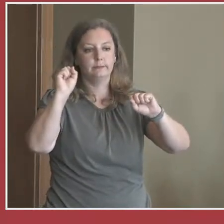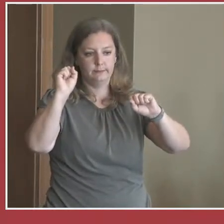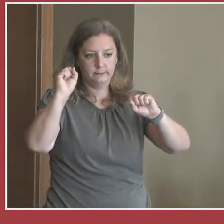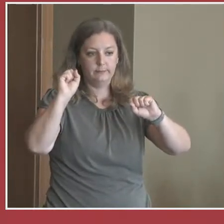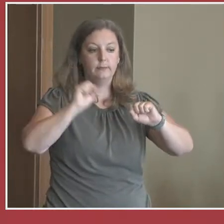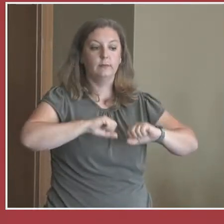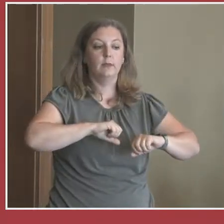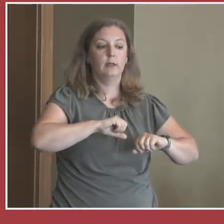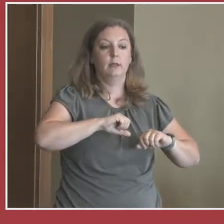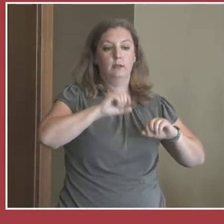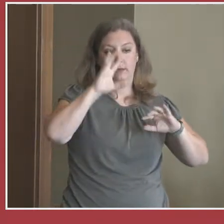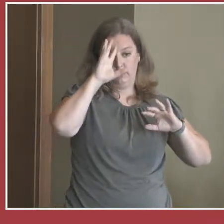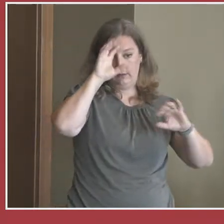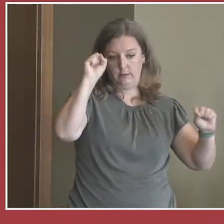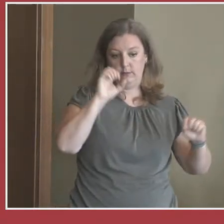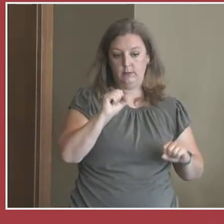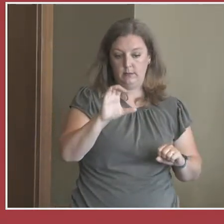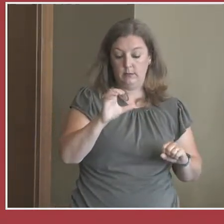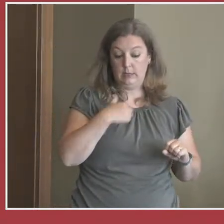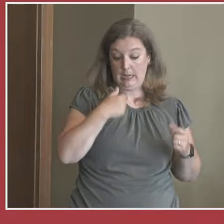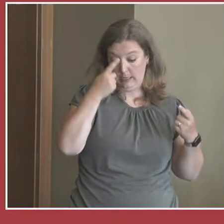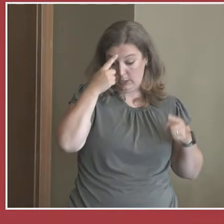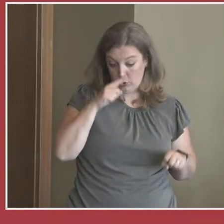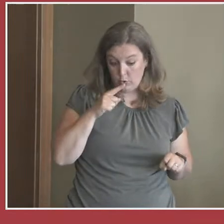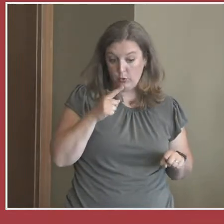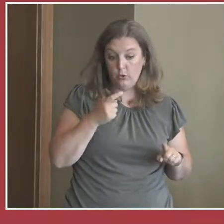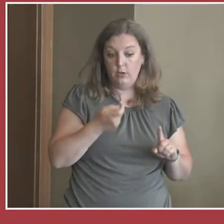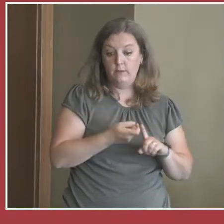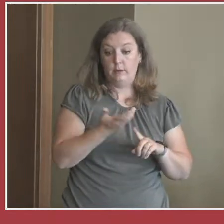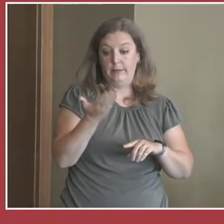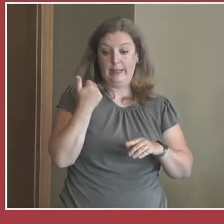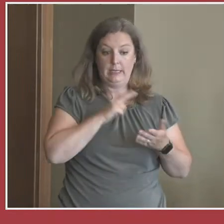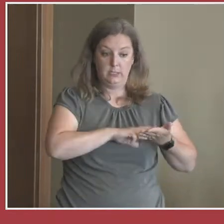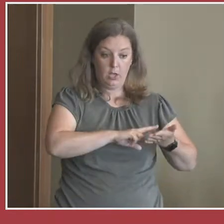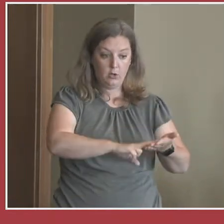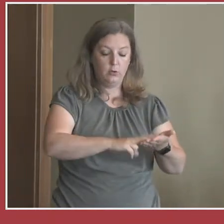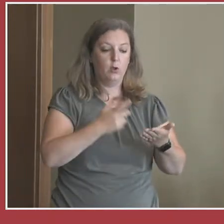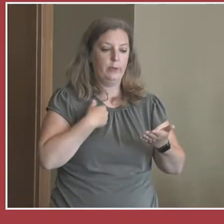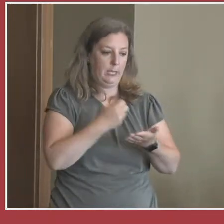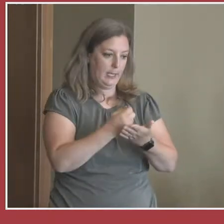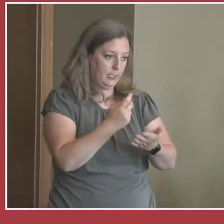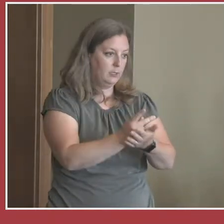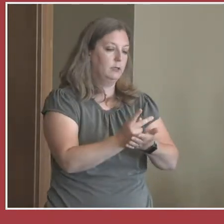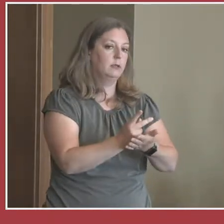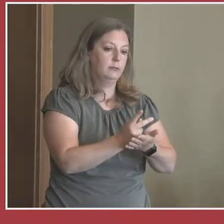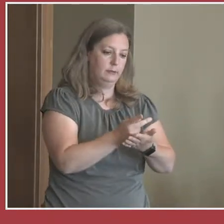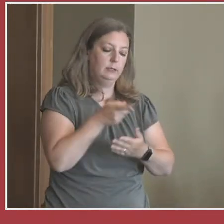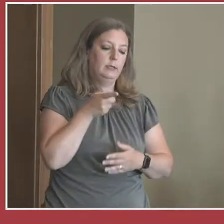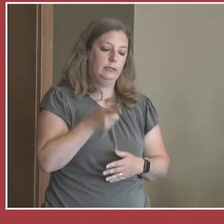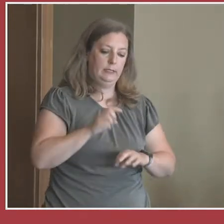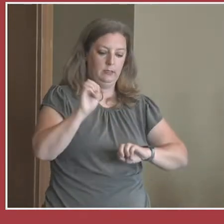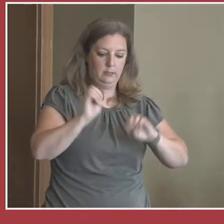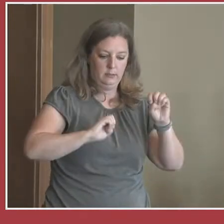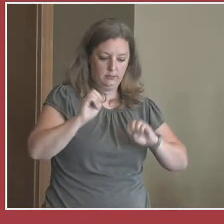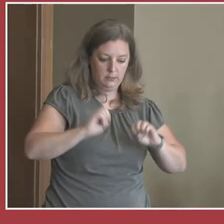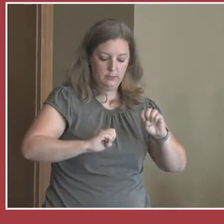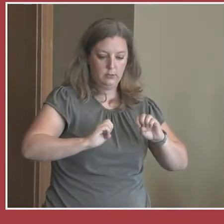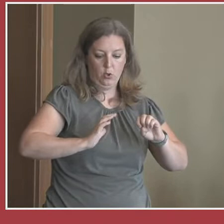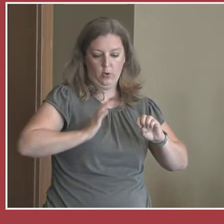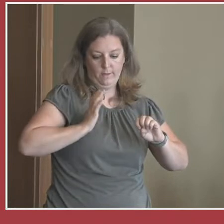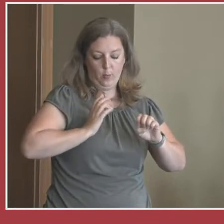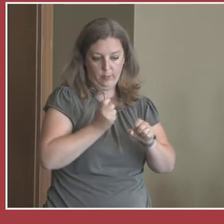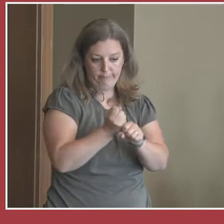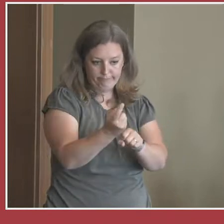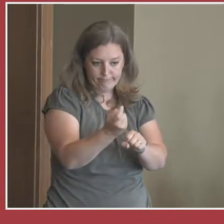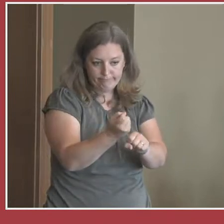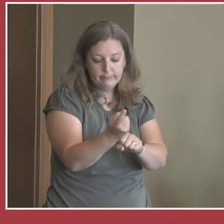What Superintendent Cook and I agreed to in his last contract and that we approved is that he is evaluated formally each